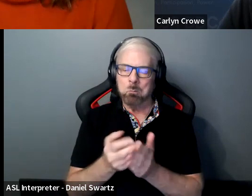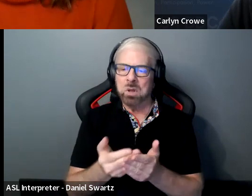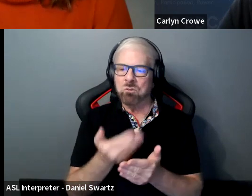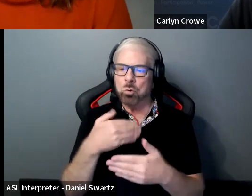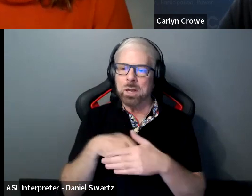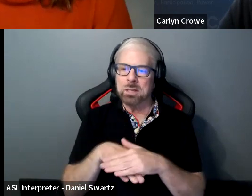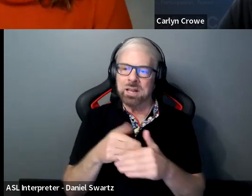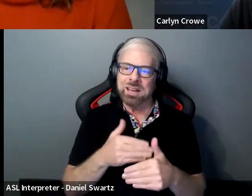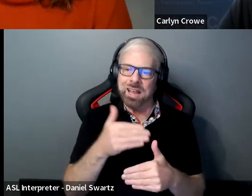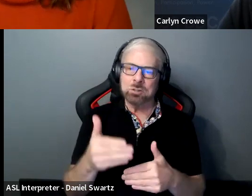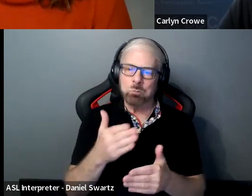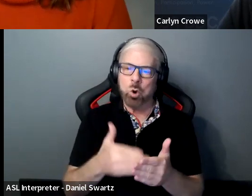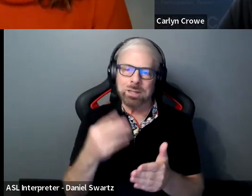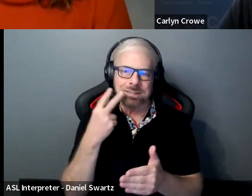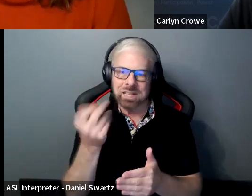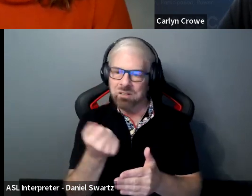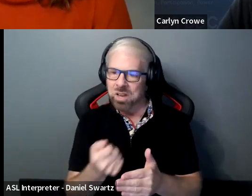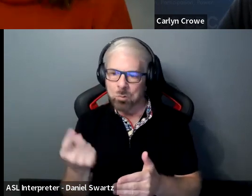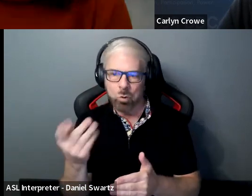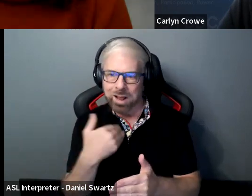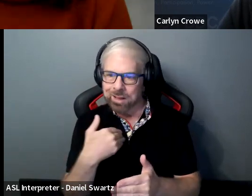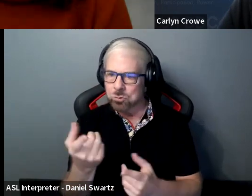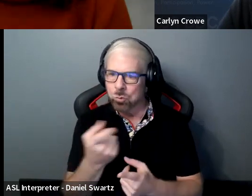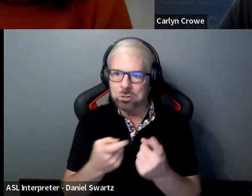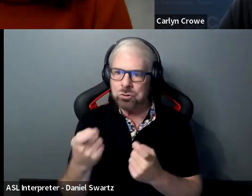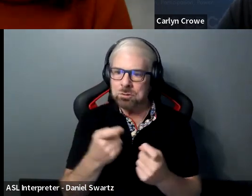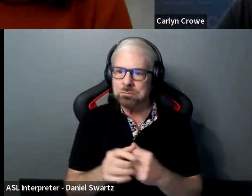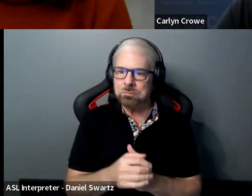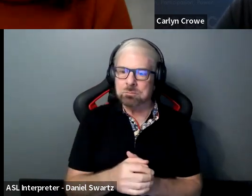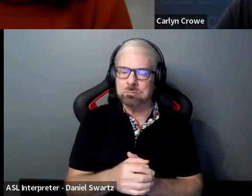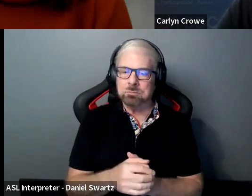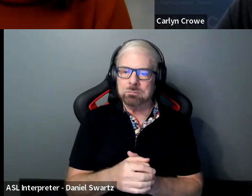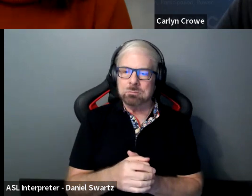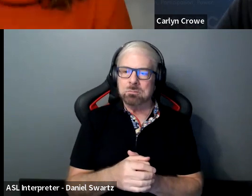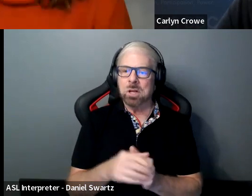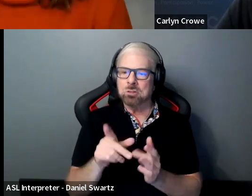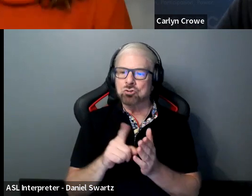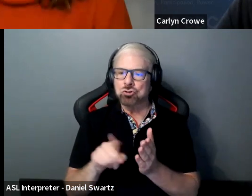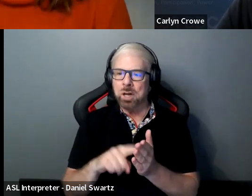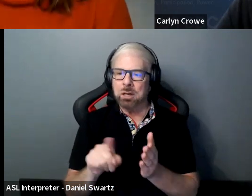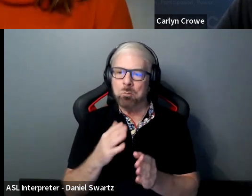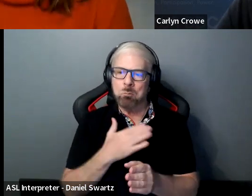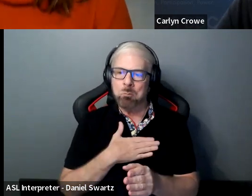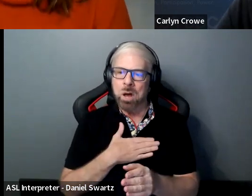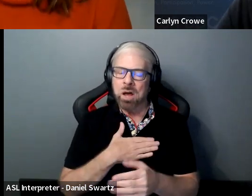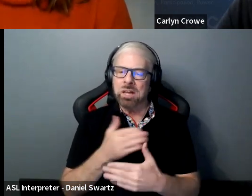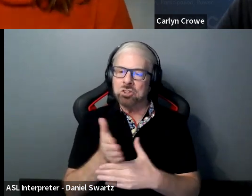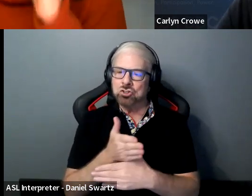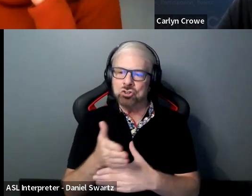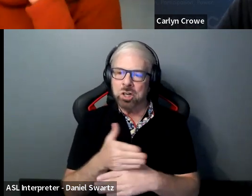next part and see if anybody has any questions. I'm gonna take my share screen off so I can see you